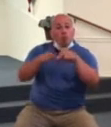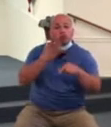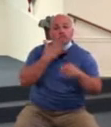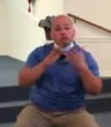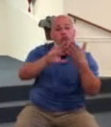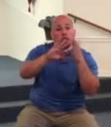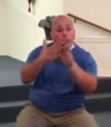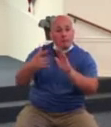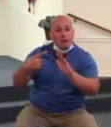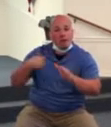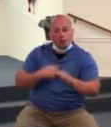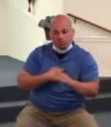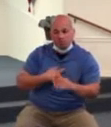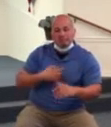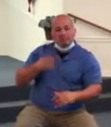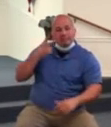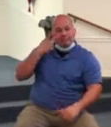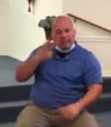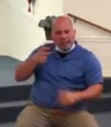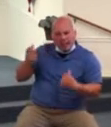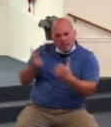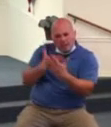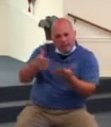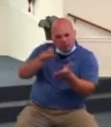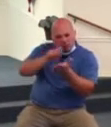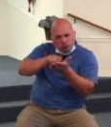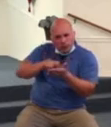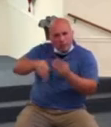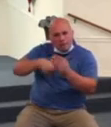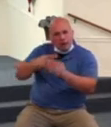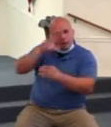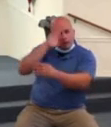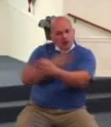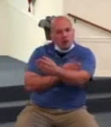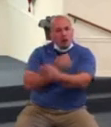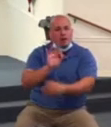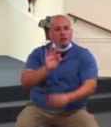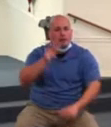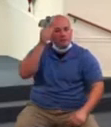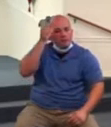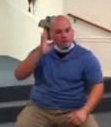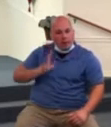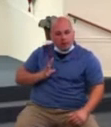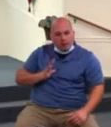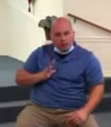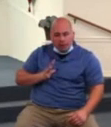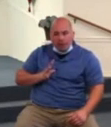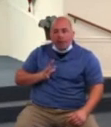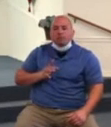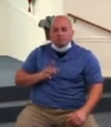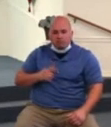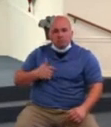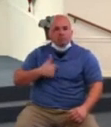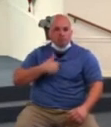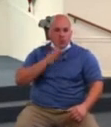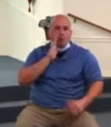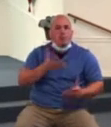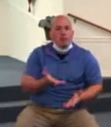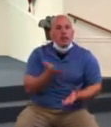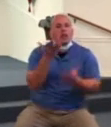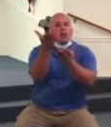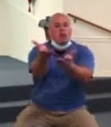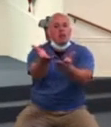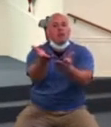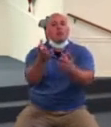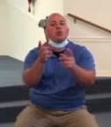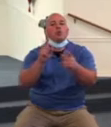Man will be fulfilled. He will be delivered over to the Gentiles. They will mock him, insult him, and spit on